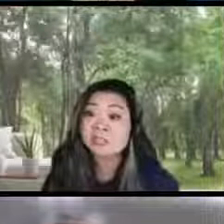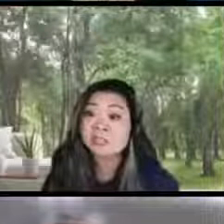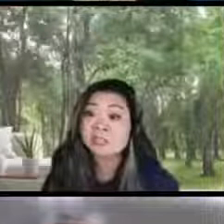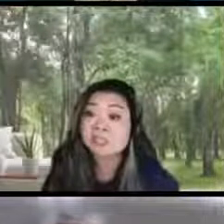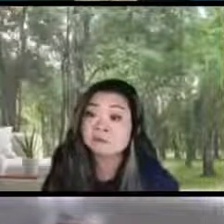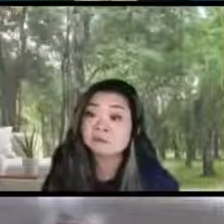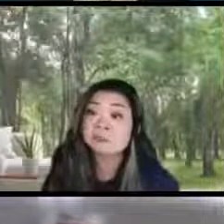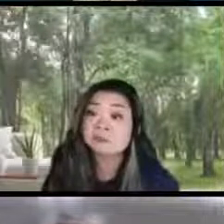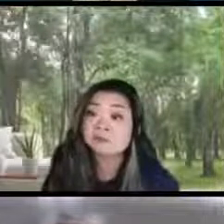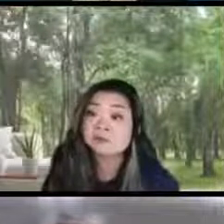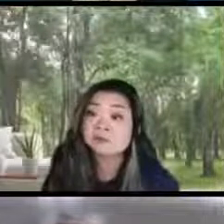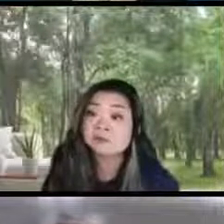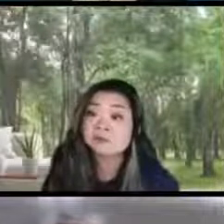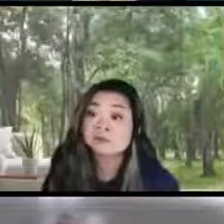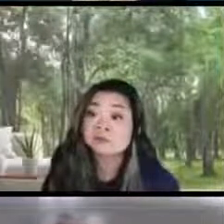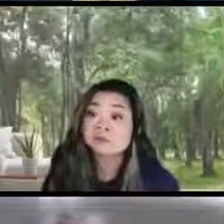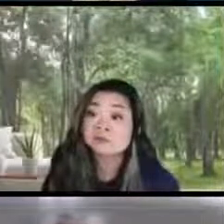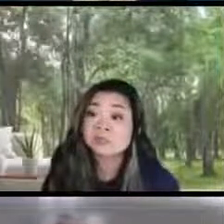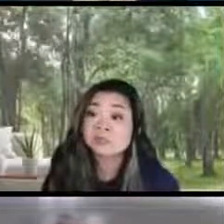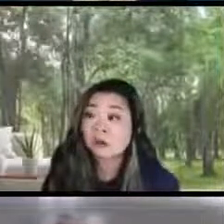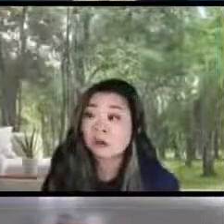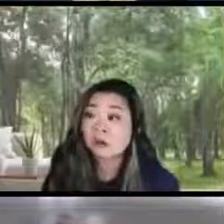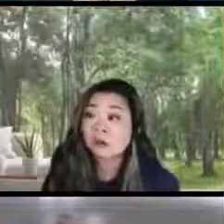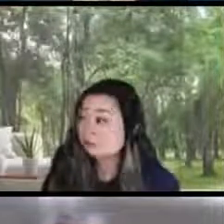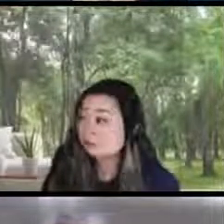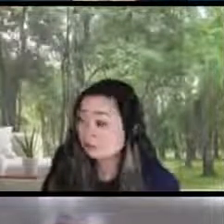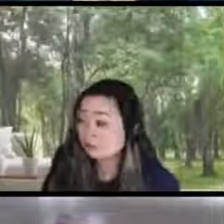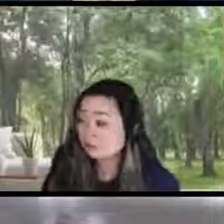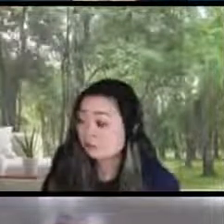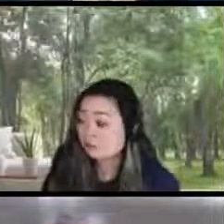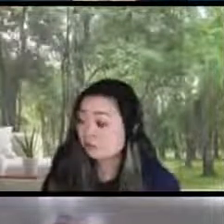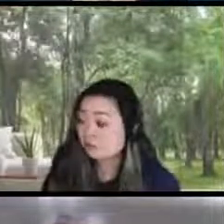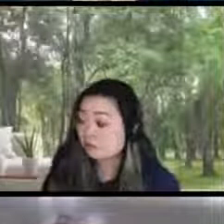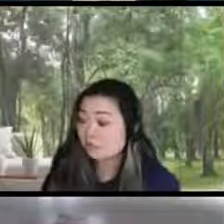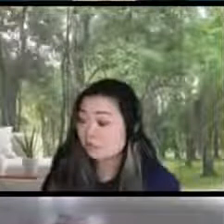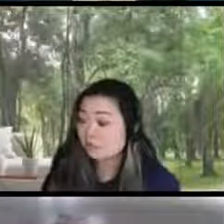DSPs who serve clients that are deaf and hard of hearing.